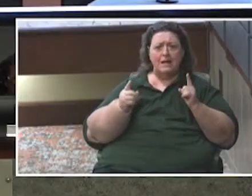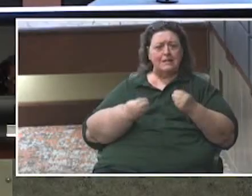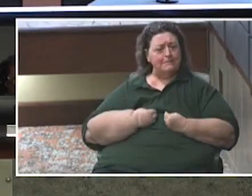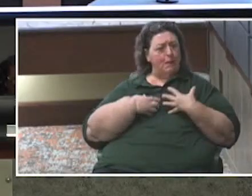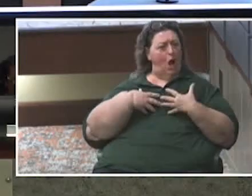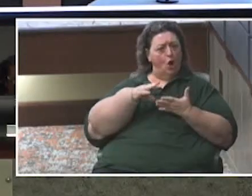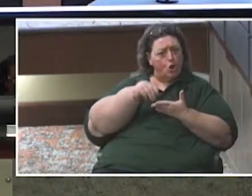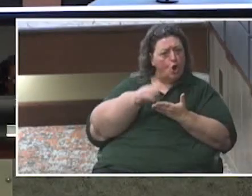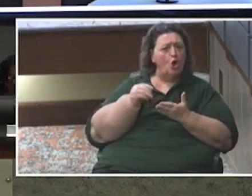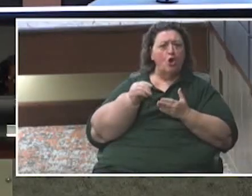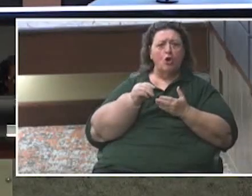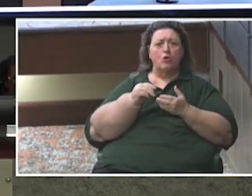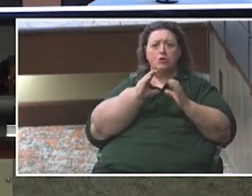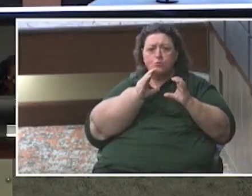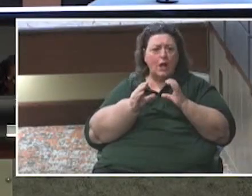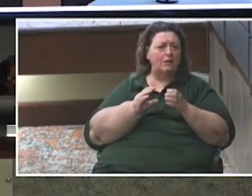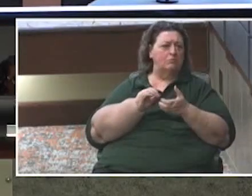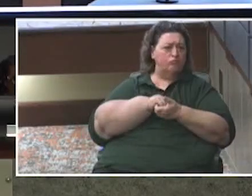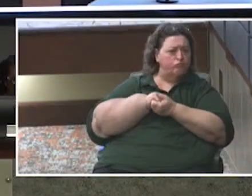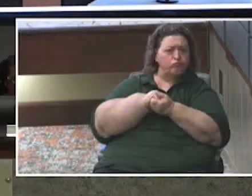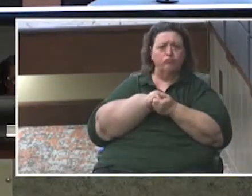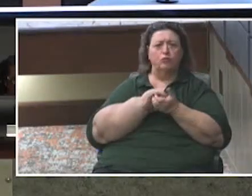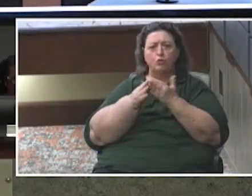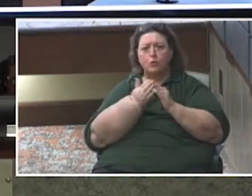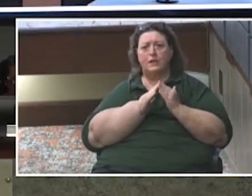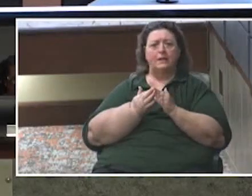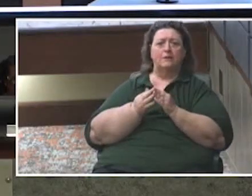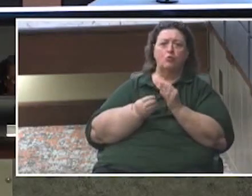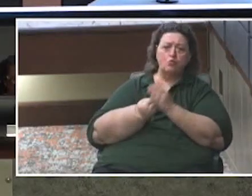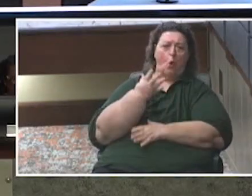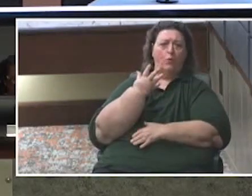innovation and community growth.